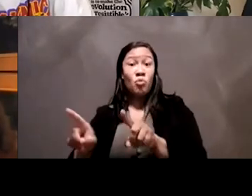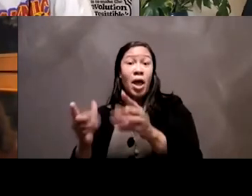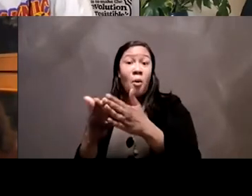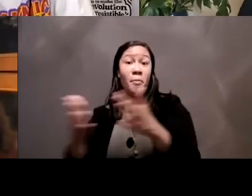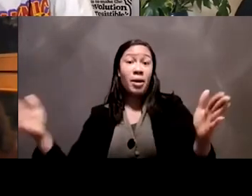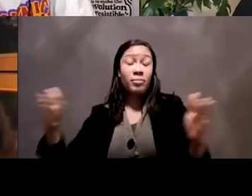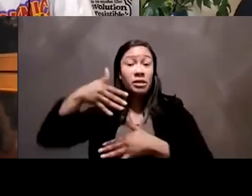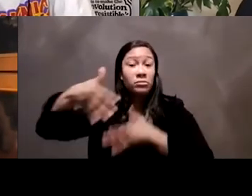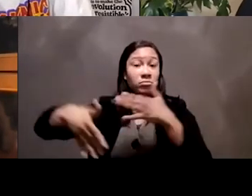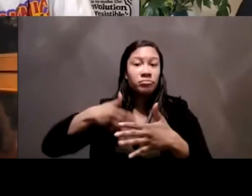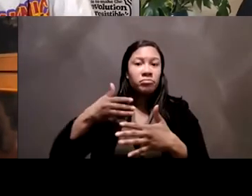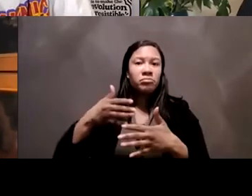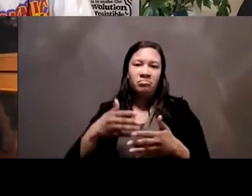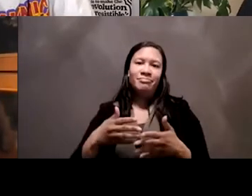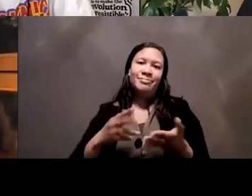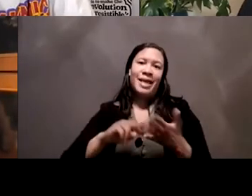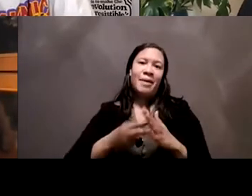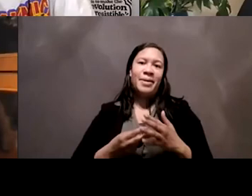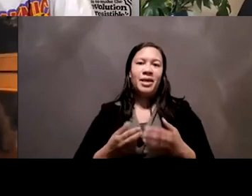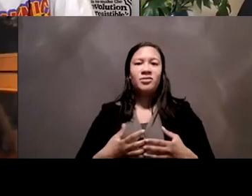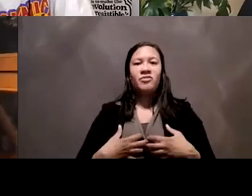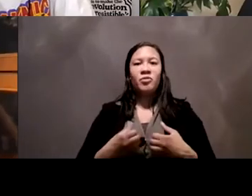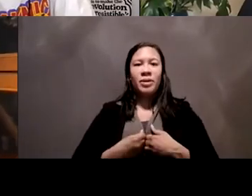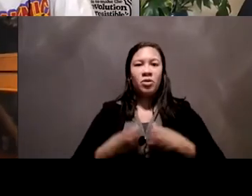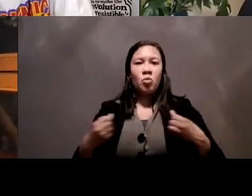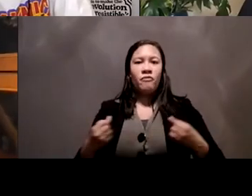is vulnerability, is making space for